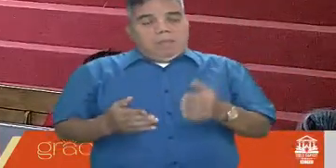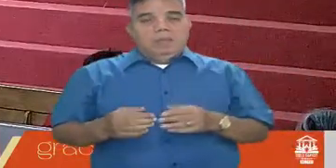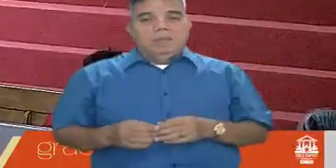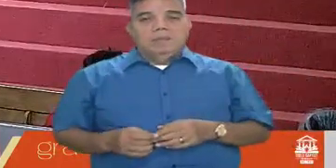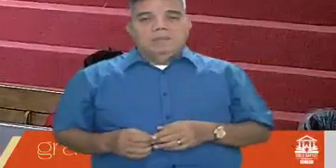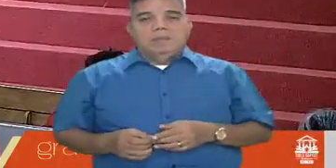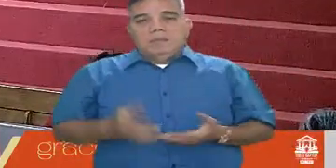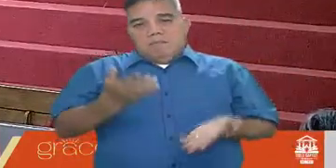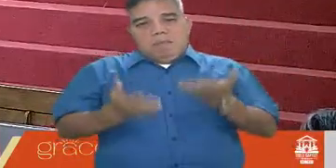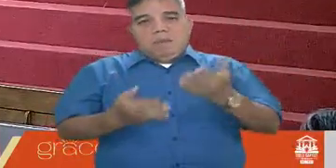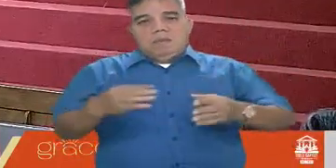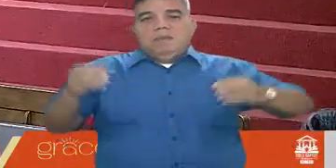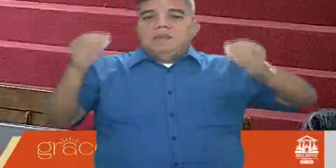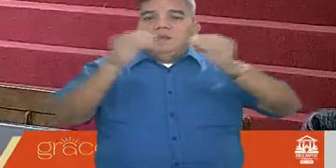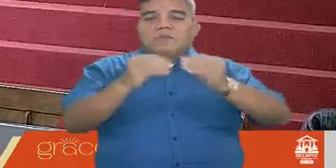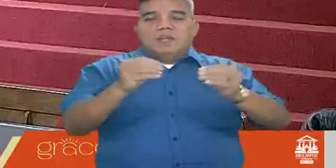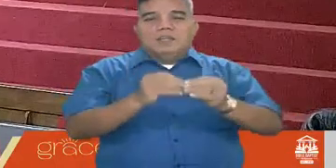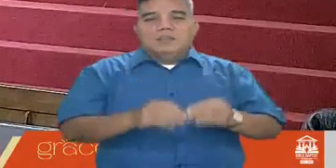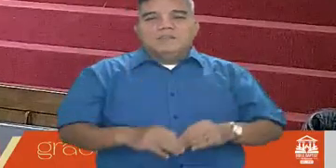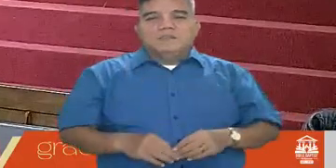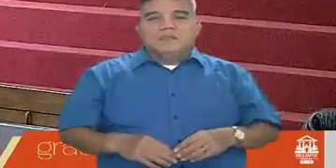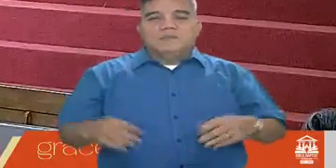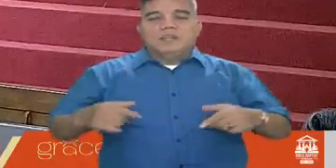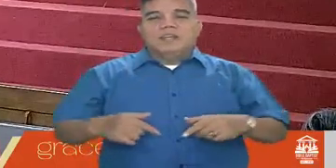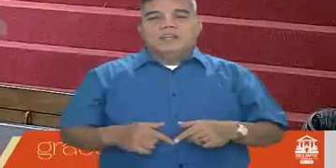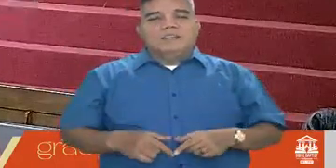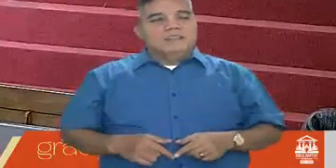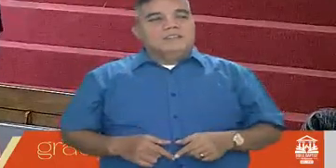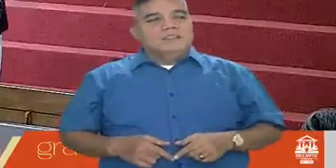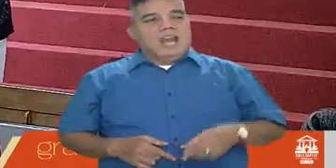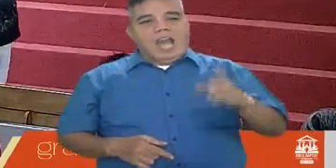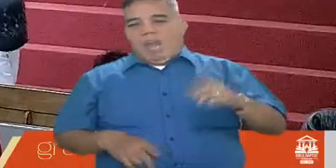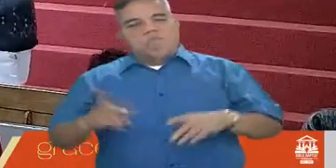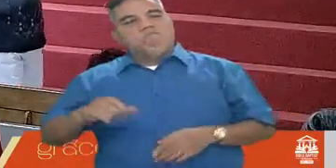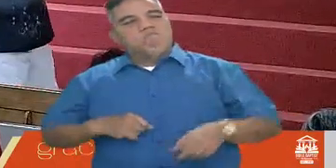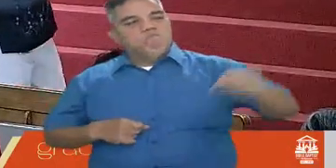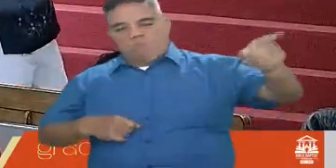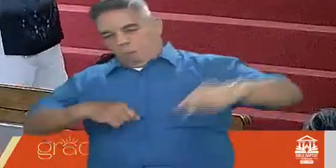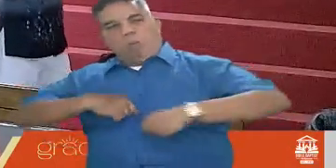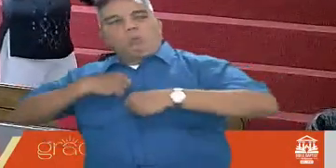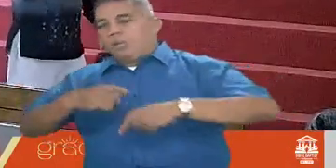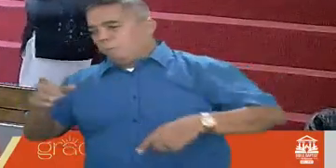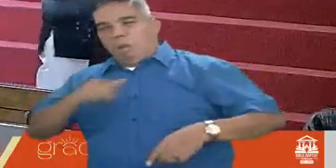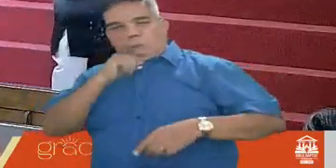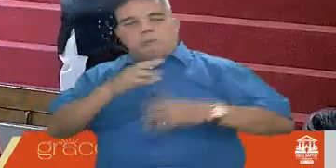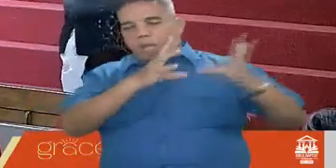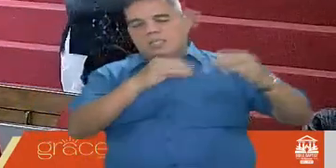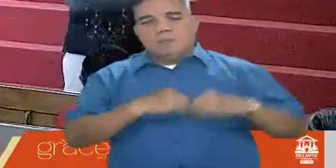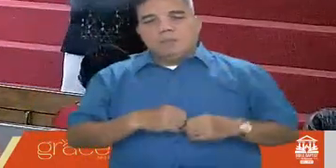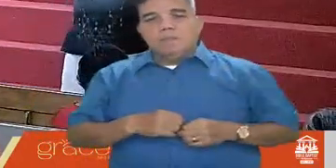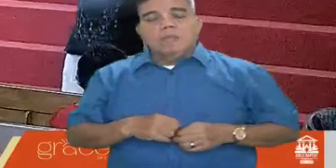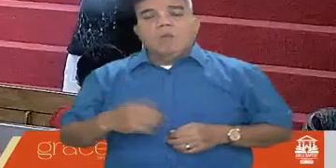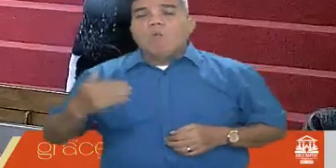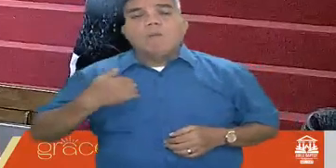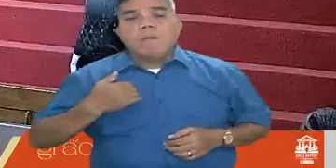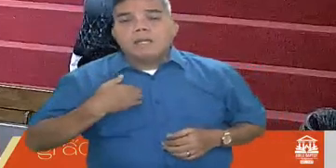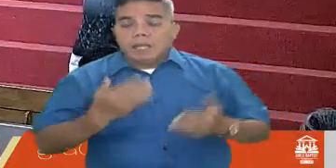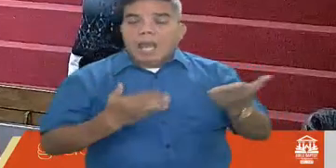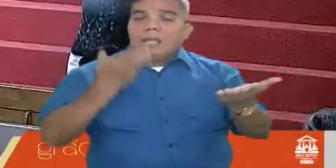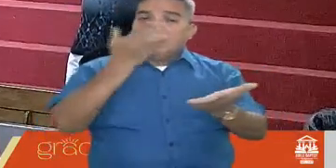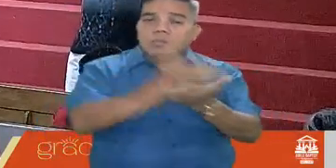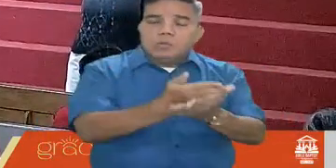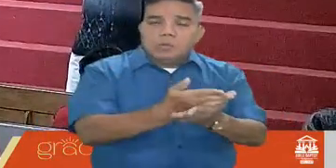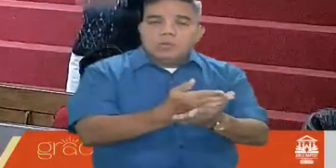Basig mo samot, Brother Edwin. No? Musamot lang gini. Nga naman, giro kayo na, taas kayo na garbo, asa na mo accept. Wa pa